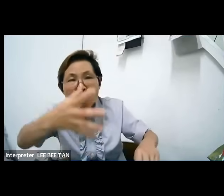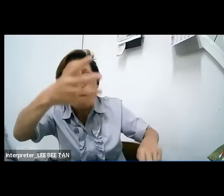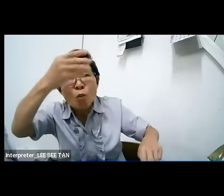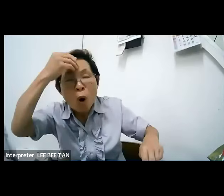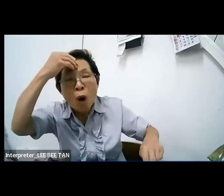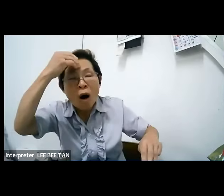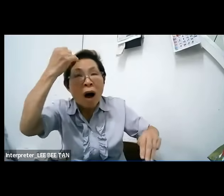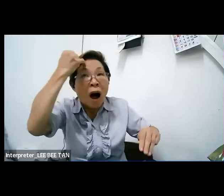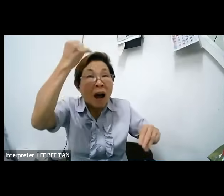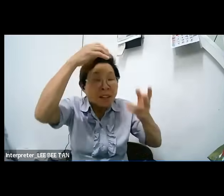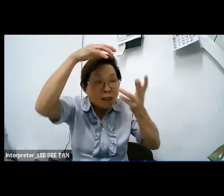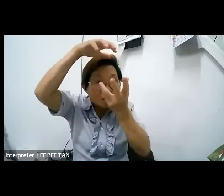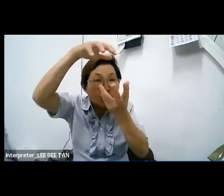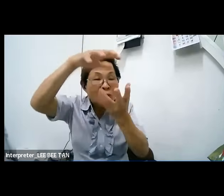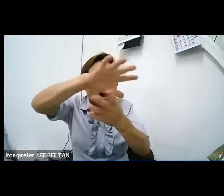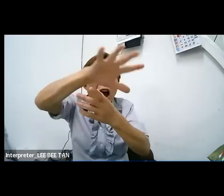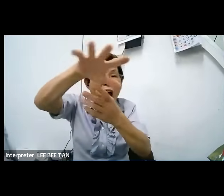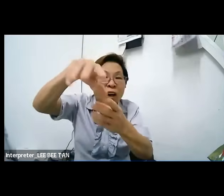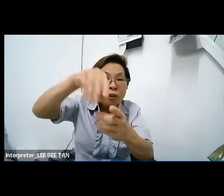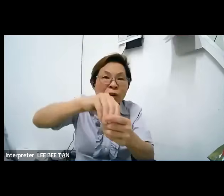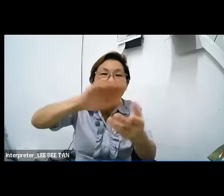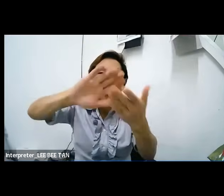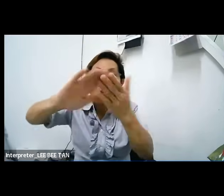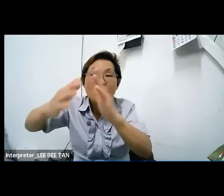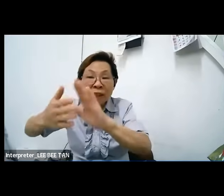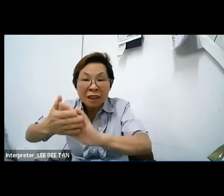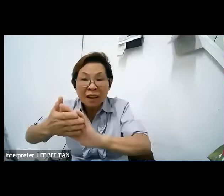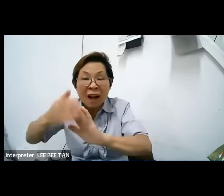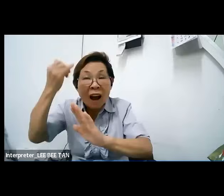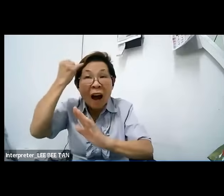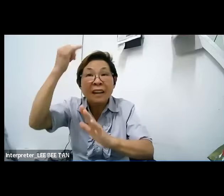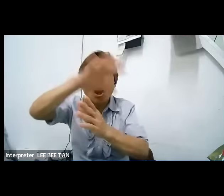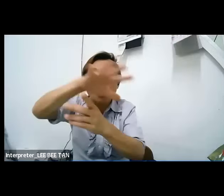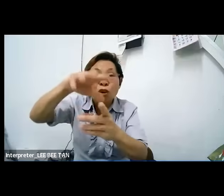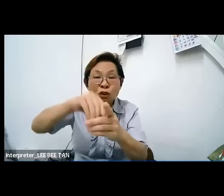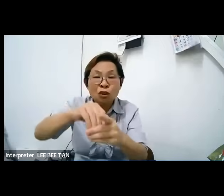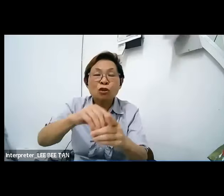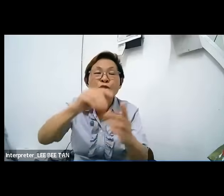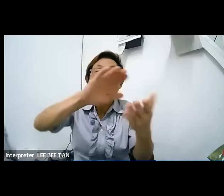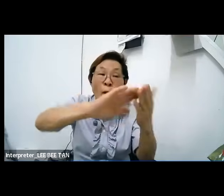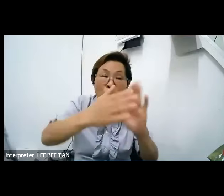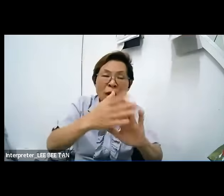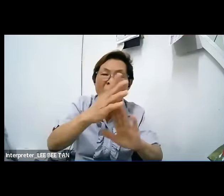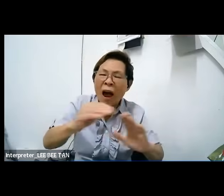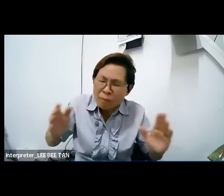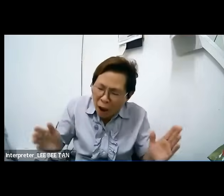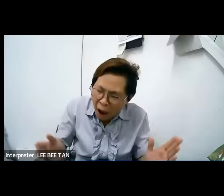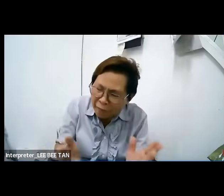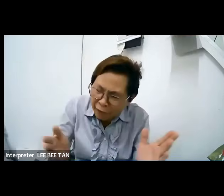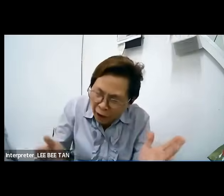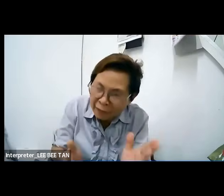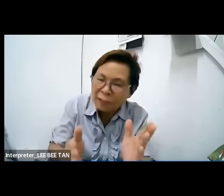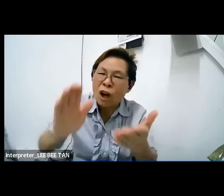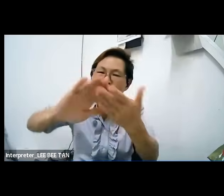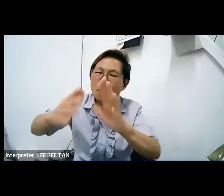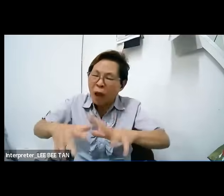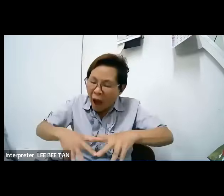of inclusion to the community, that encourage them to embrace and